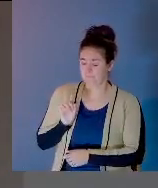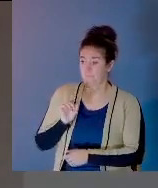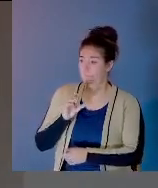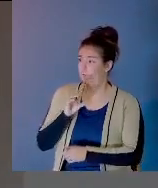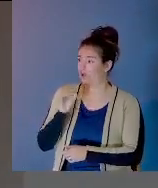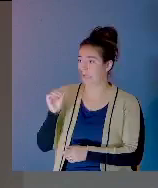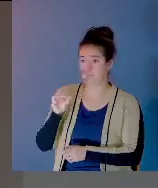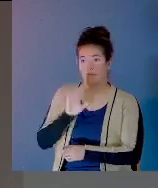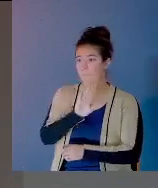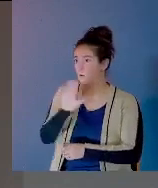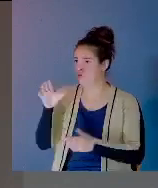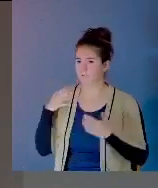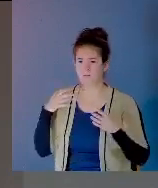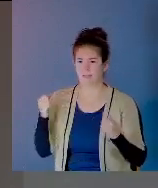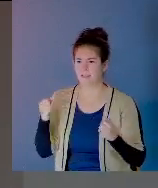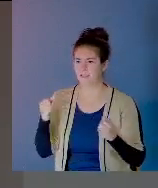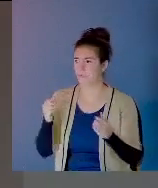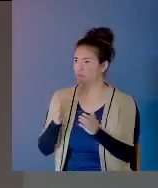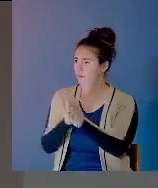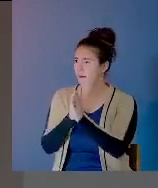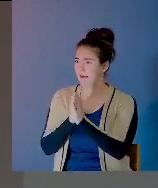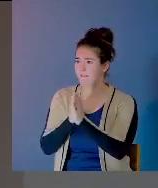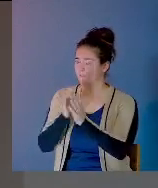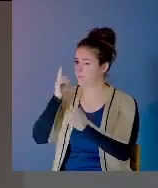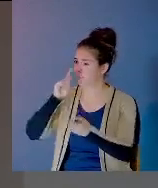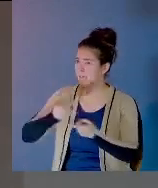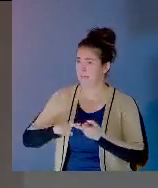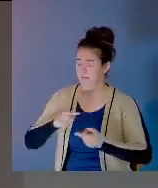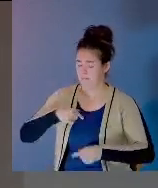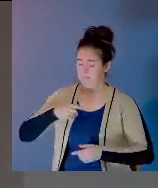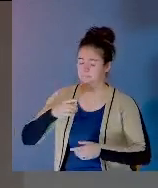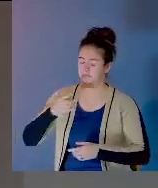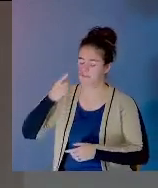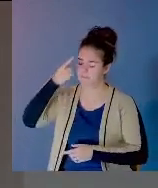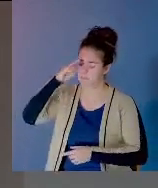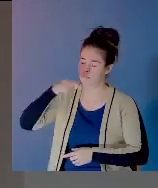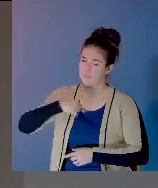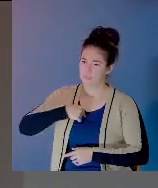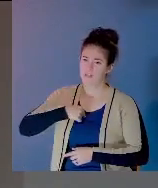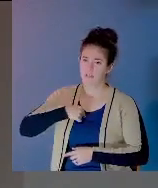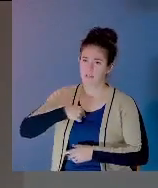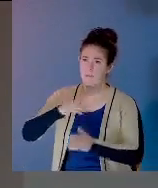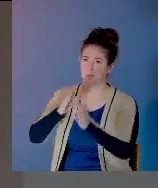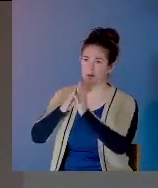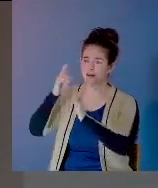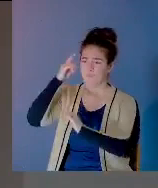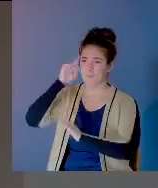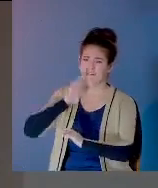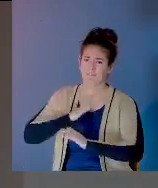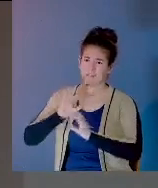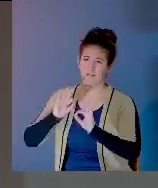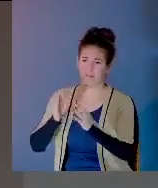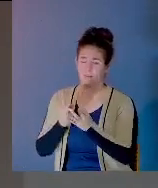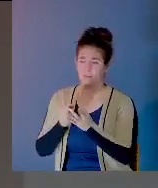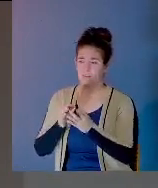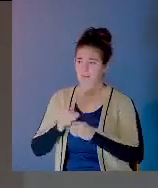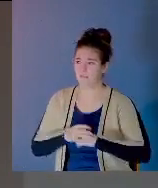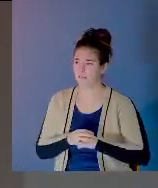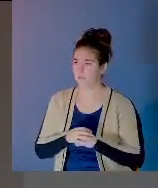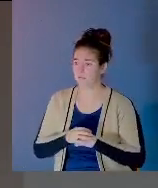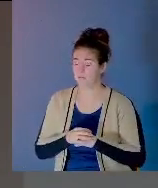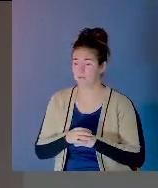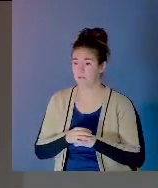you who prayed for me, who prayed for my husband and I, well, if you would have known